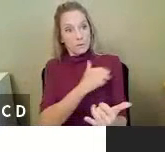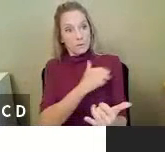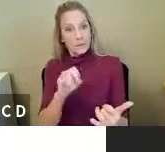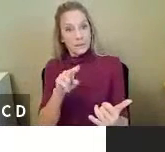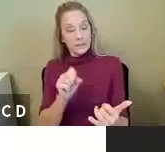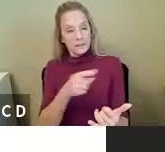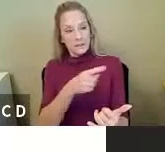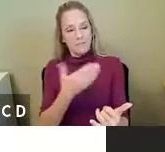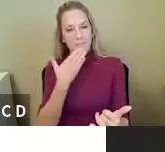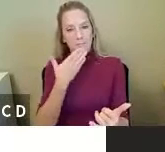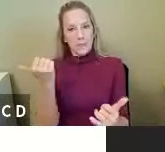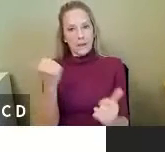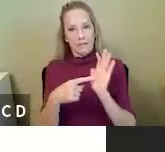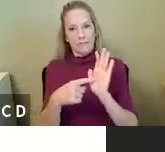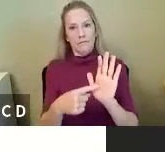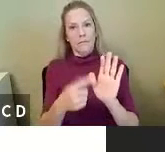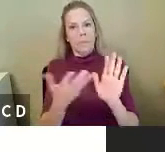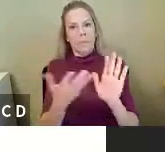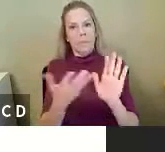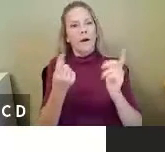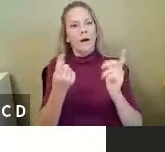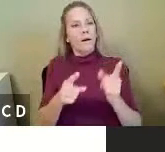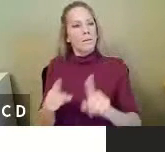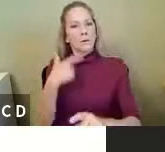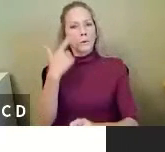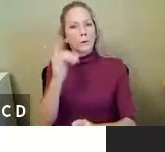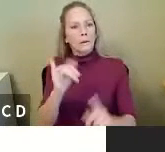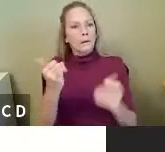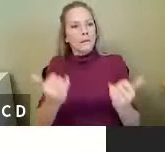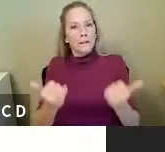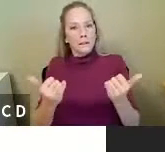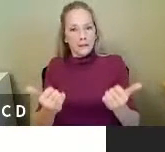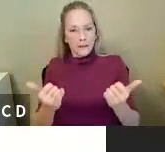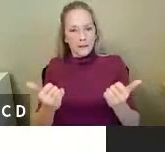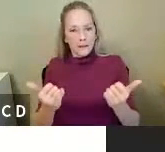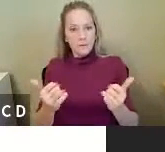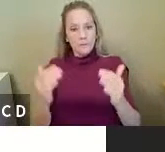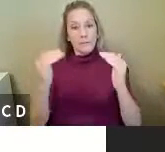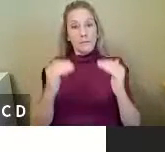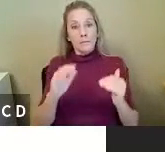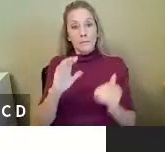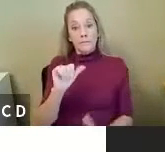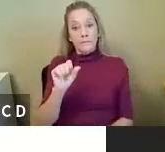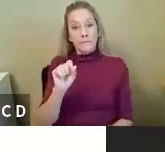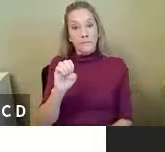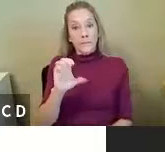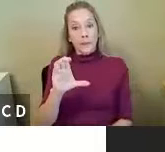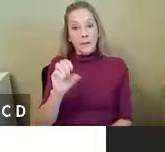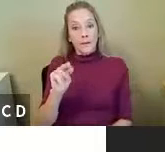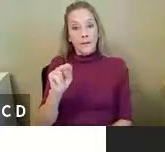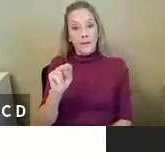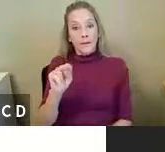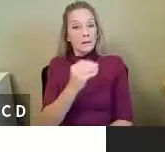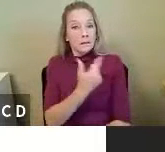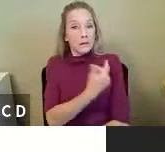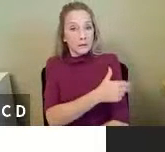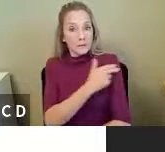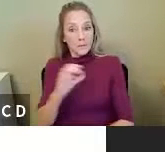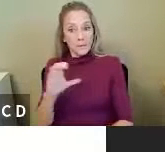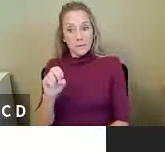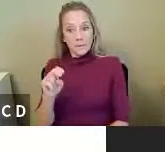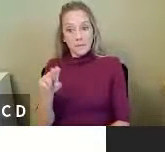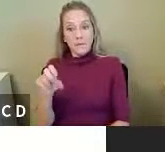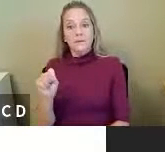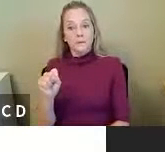better reflection of what's really happening. Case counts and hospital census is also concerning from our lens in